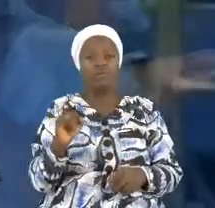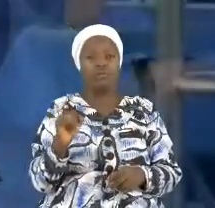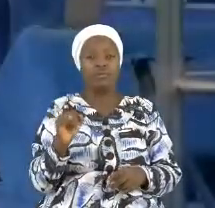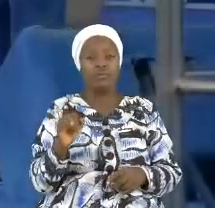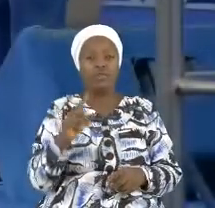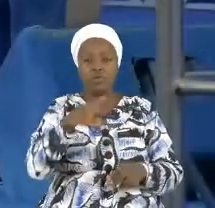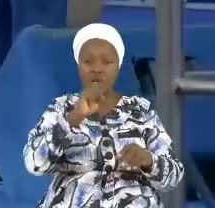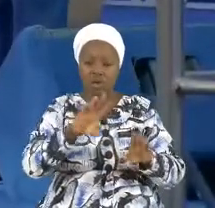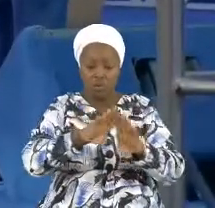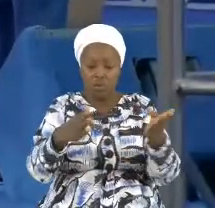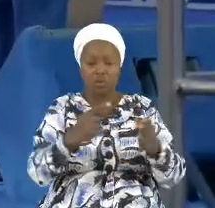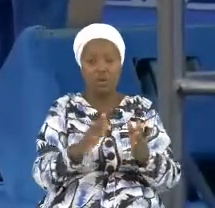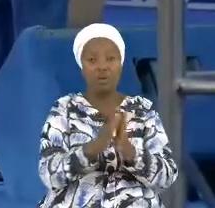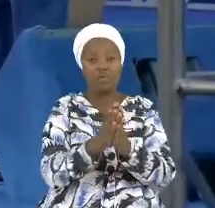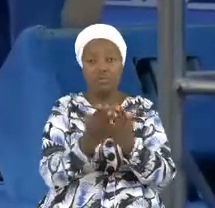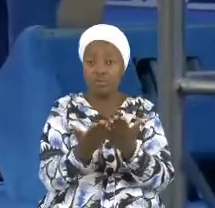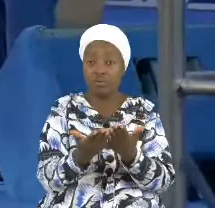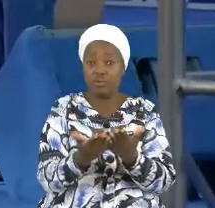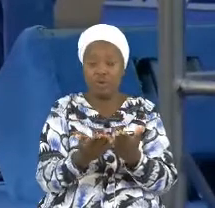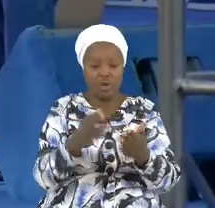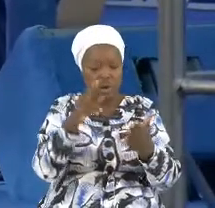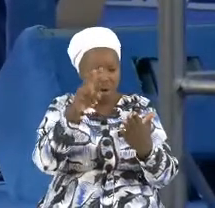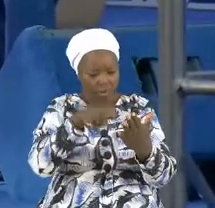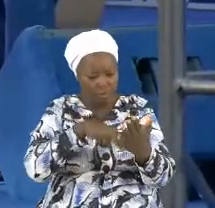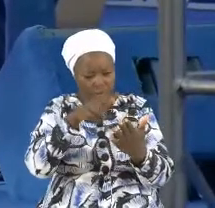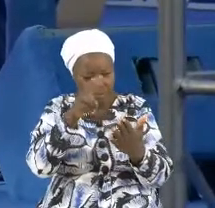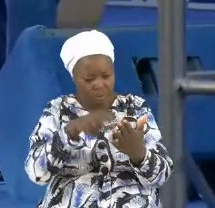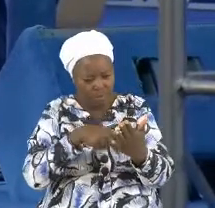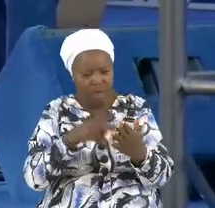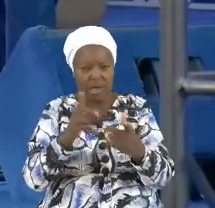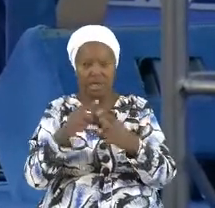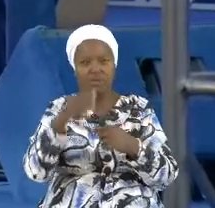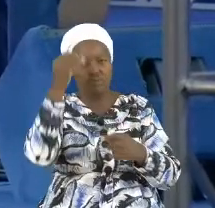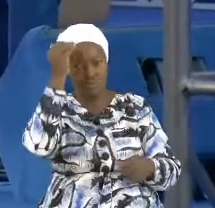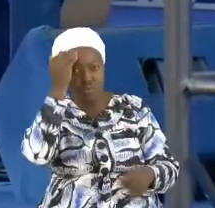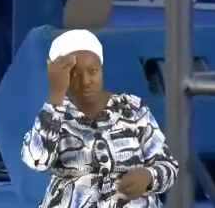book, read, and then you know mentally.